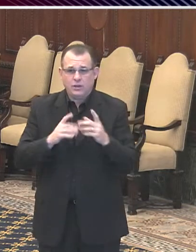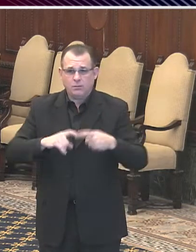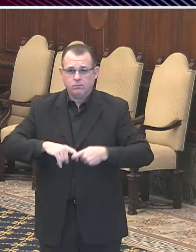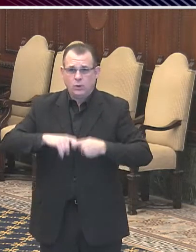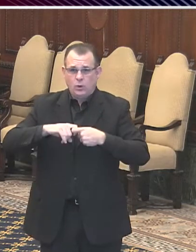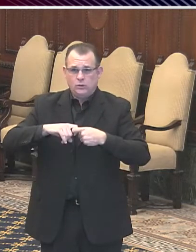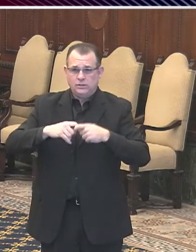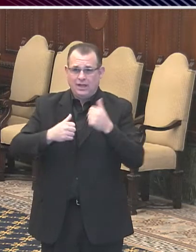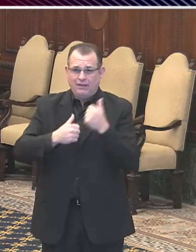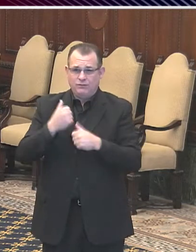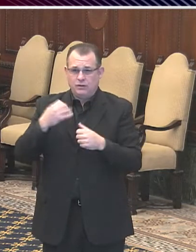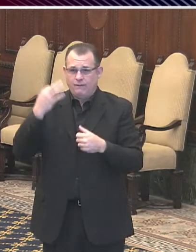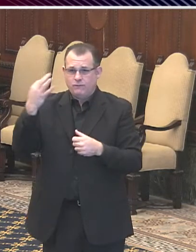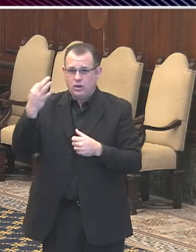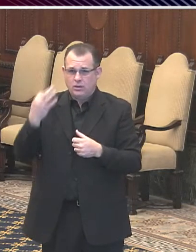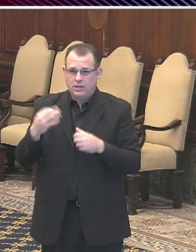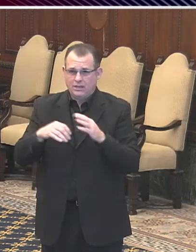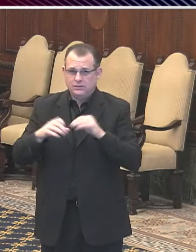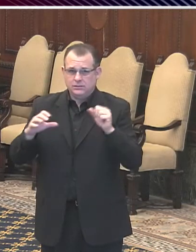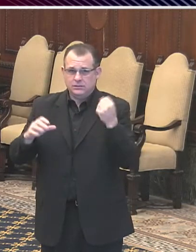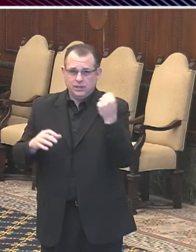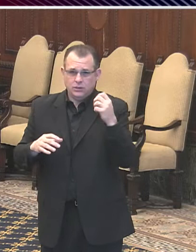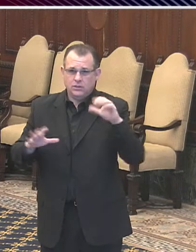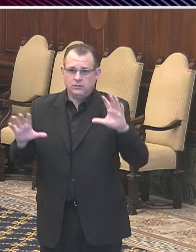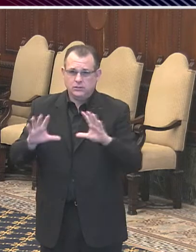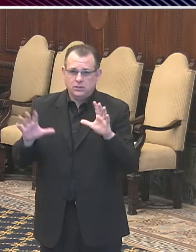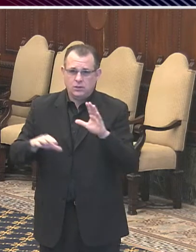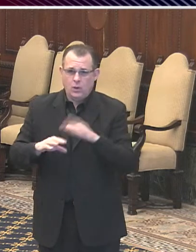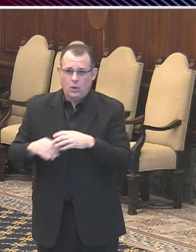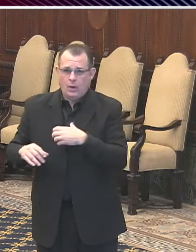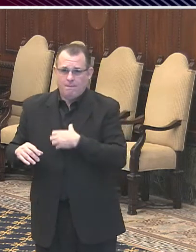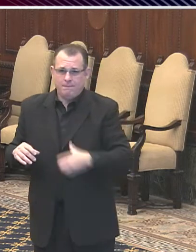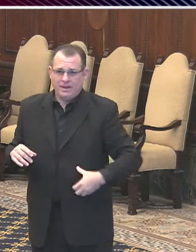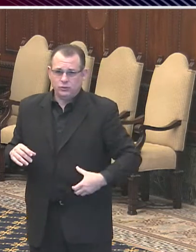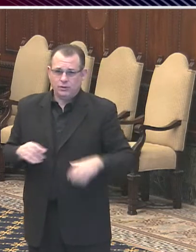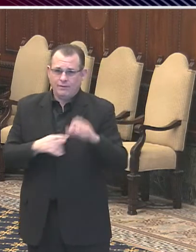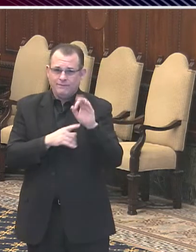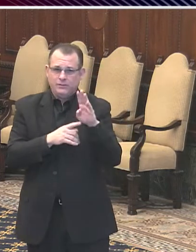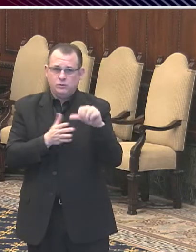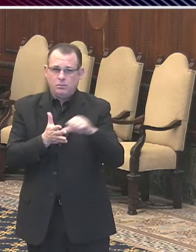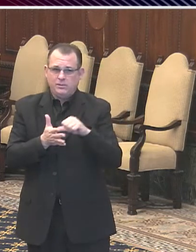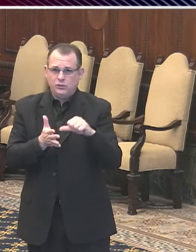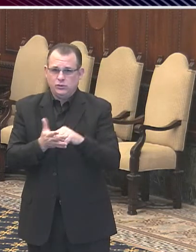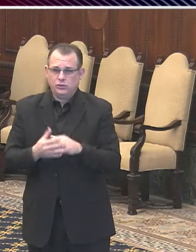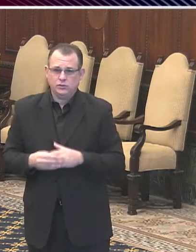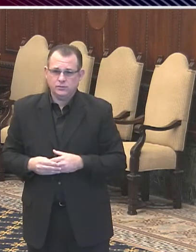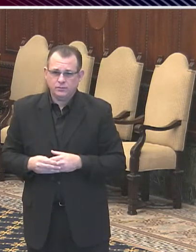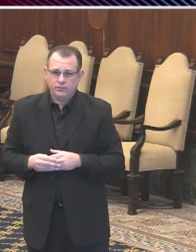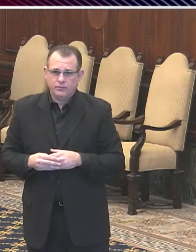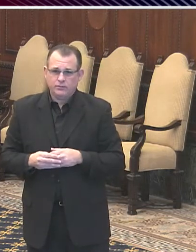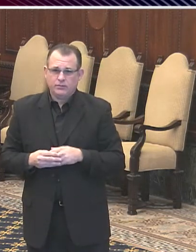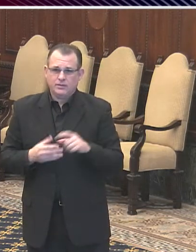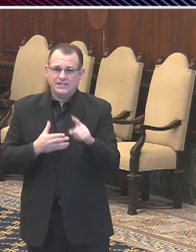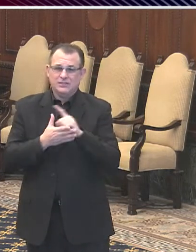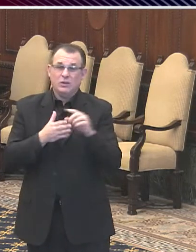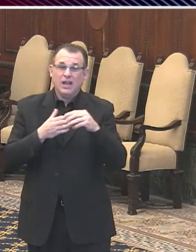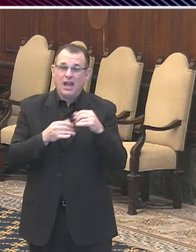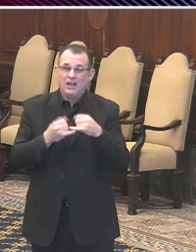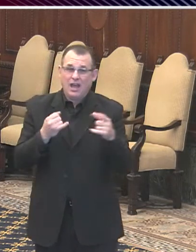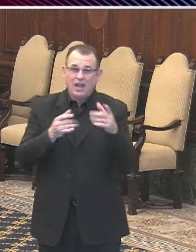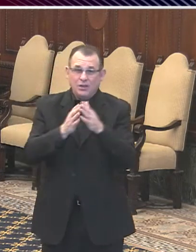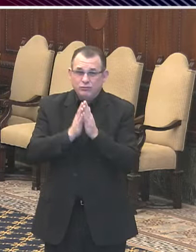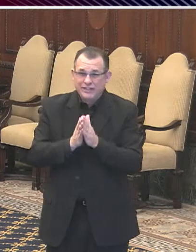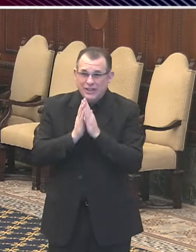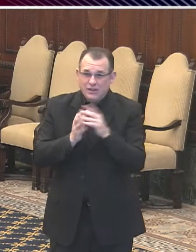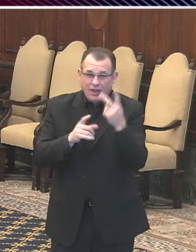Sunday on the Mayor's Office of Public Engagement Facebook page. This week, we will be led in prayer and reflection by